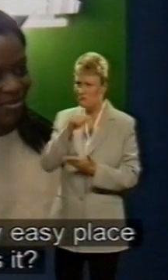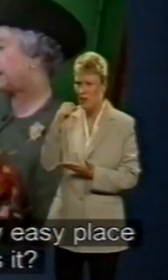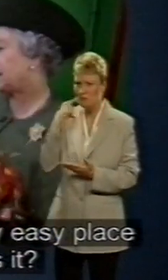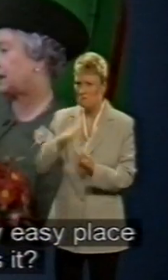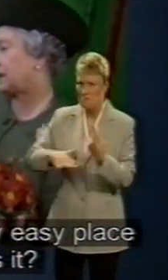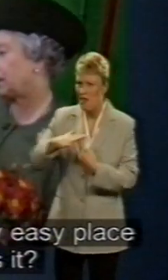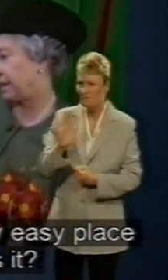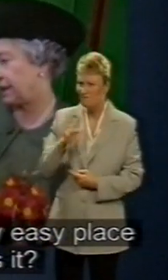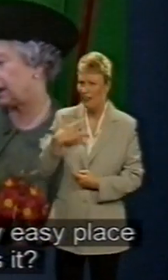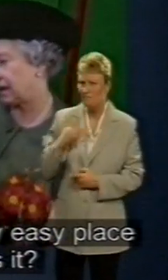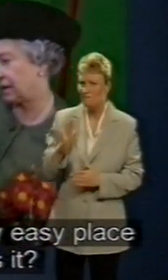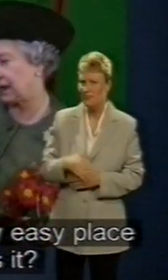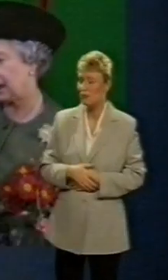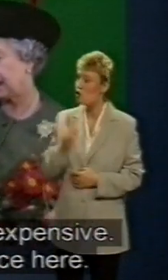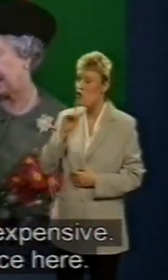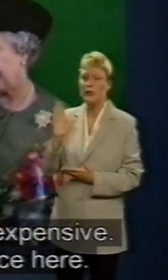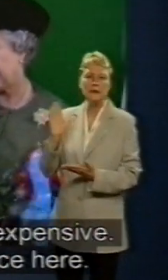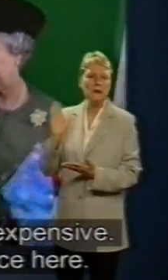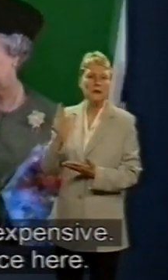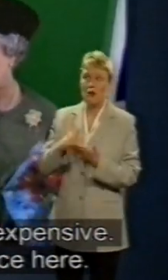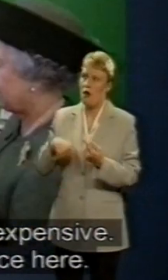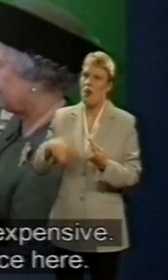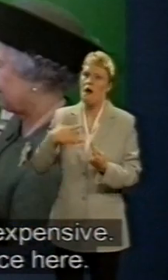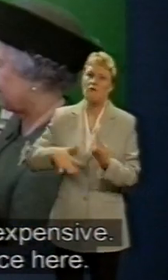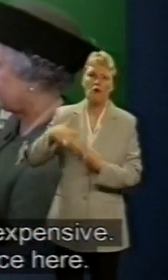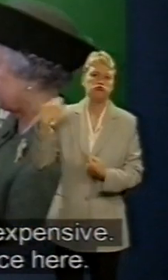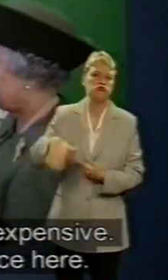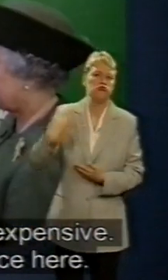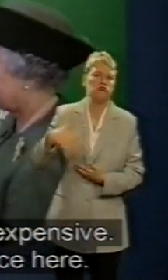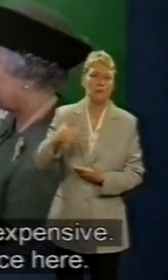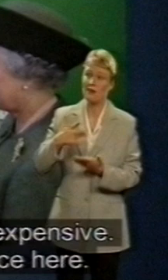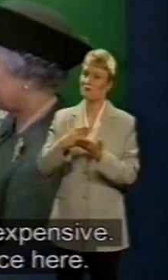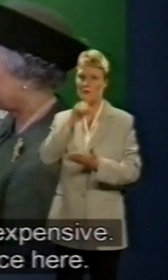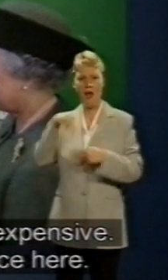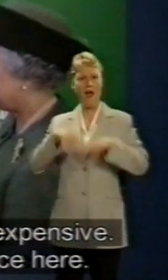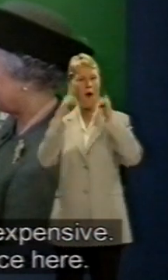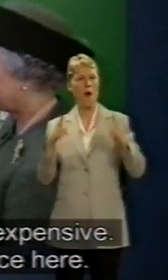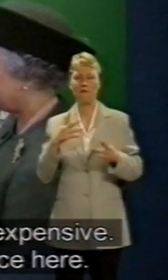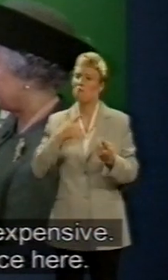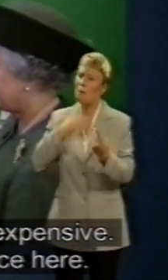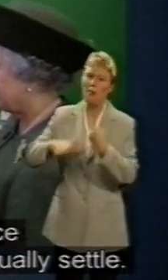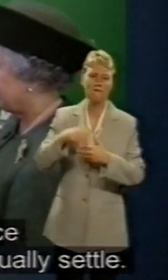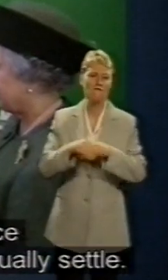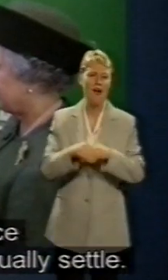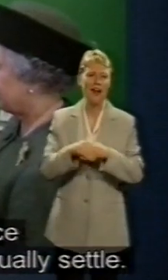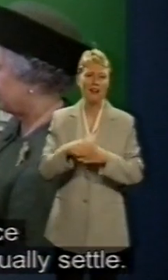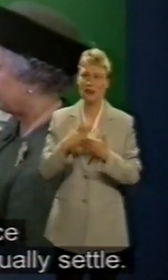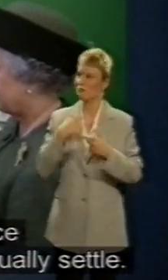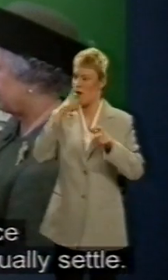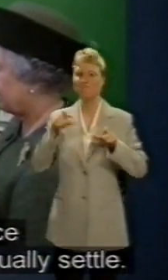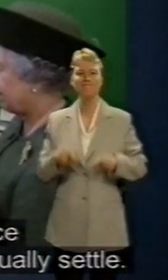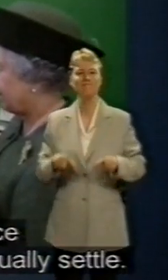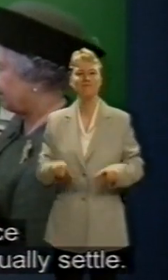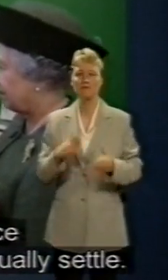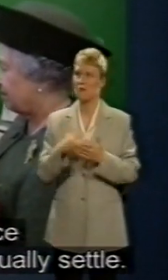a very easy place to live in, is it? No, and it's very expensive. But it's really nice here, everyone's friendly. It's a place that you can